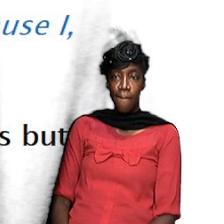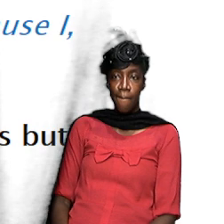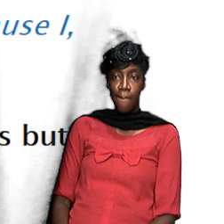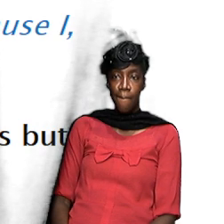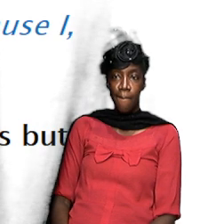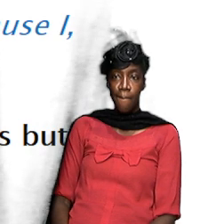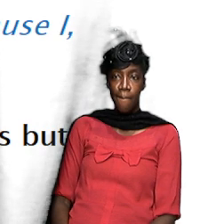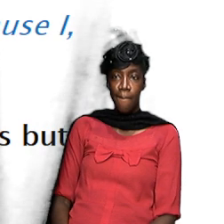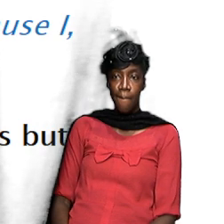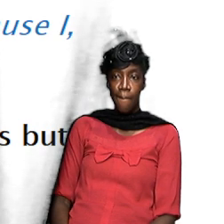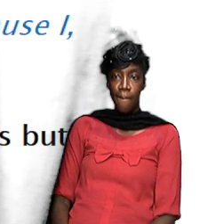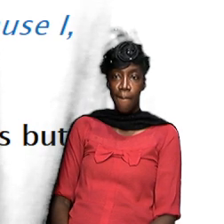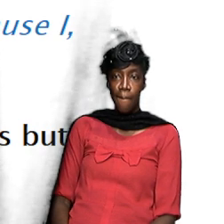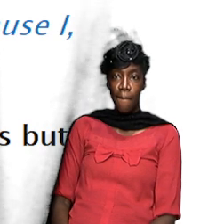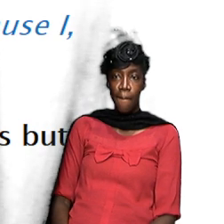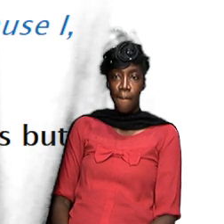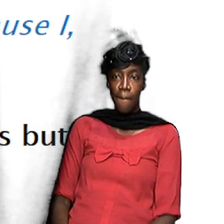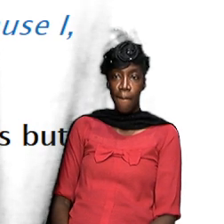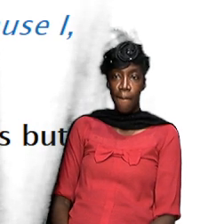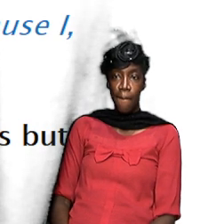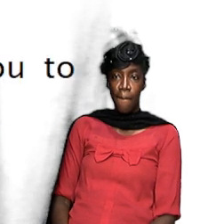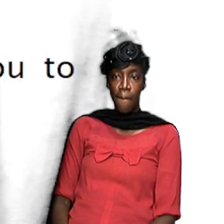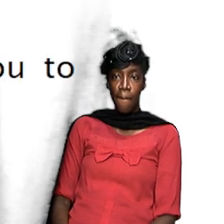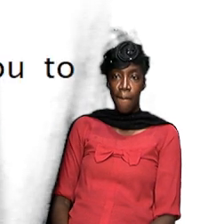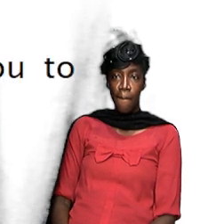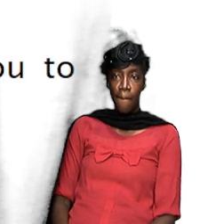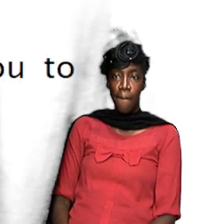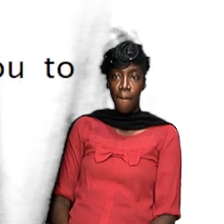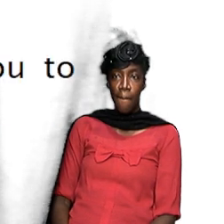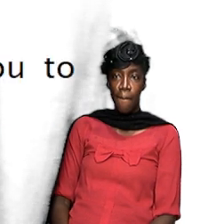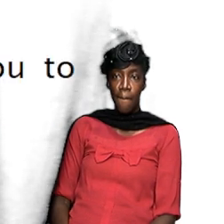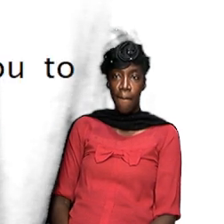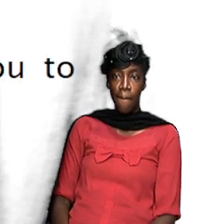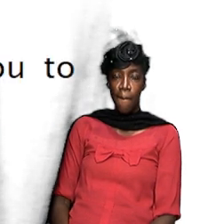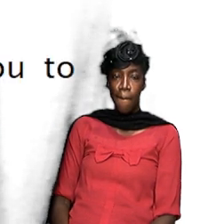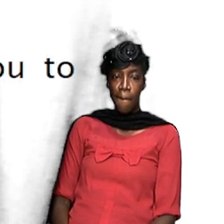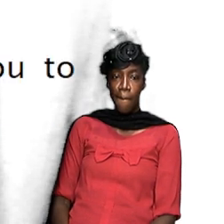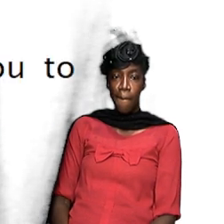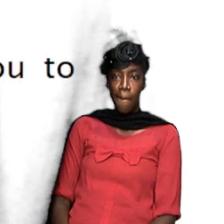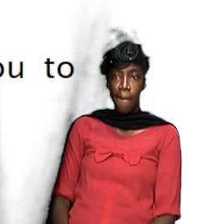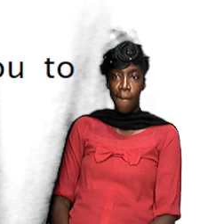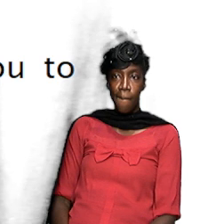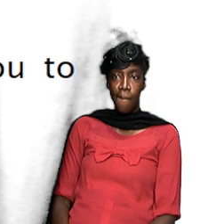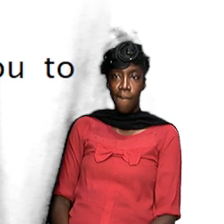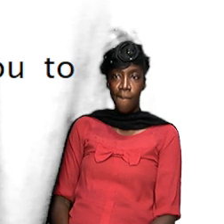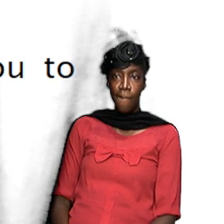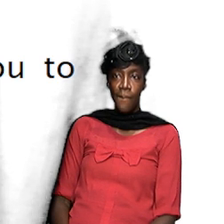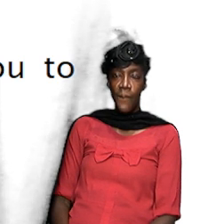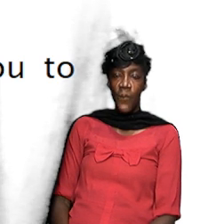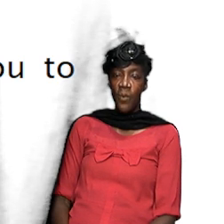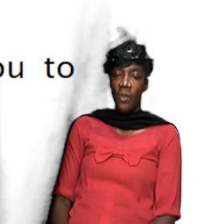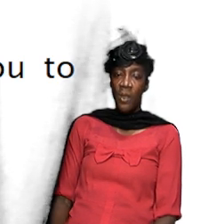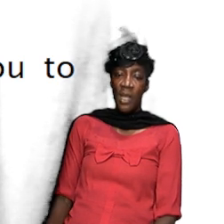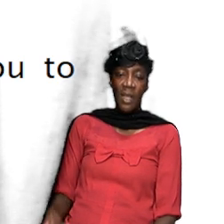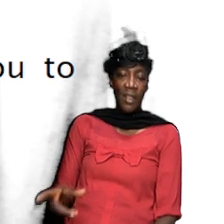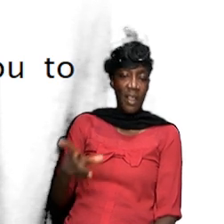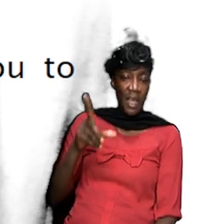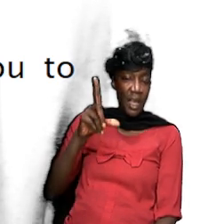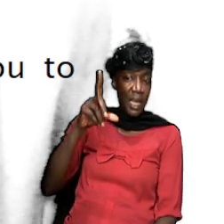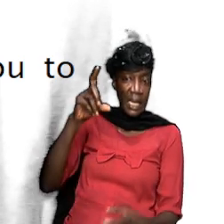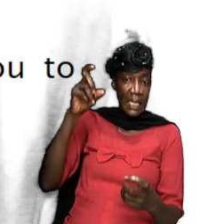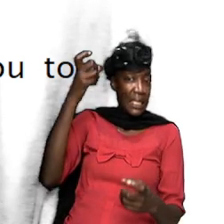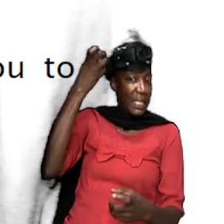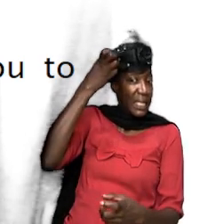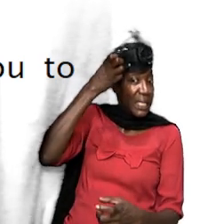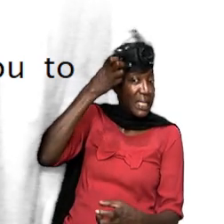God wanted them to be different. The pagan nations around them worship